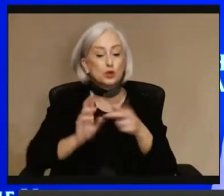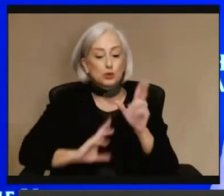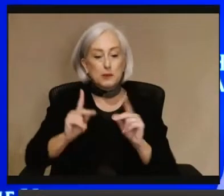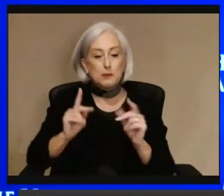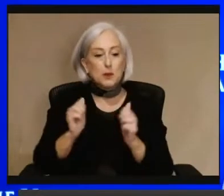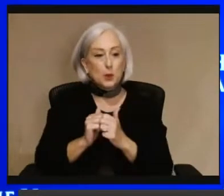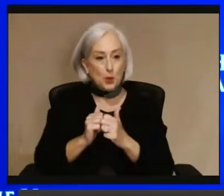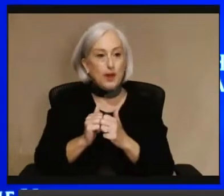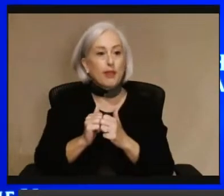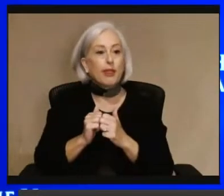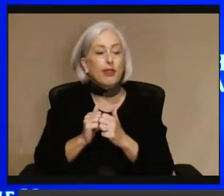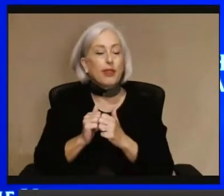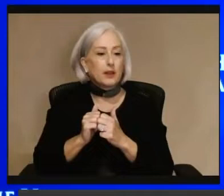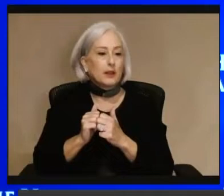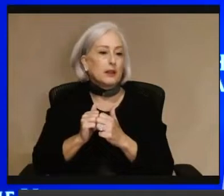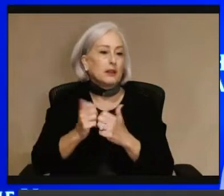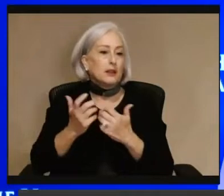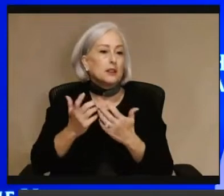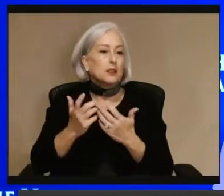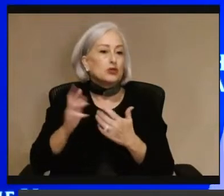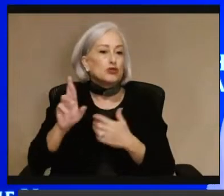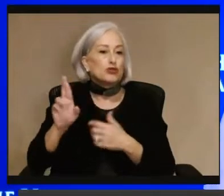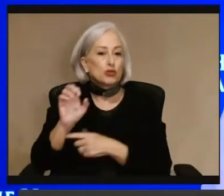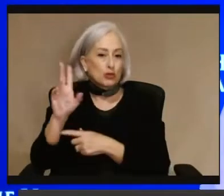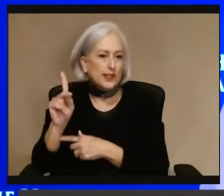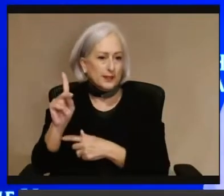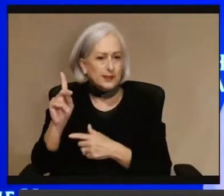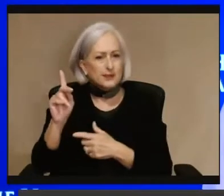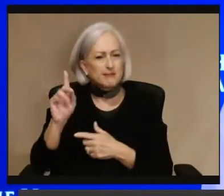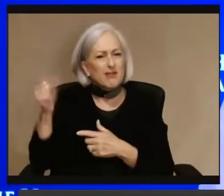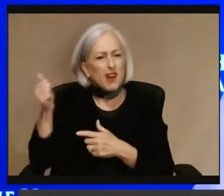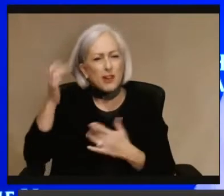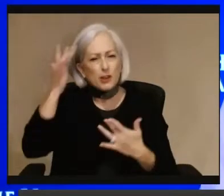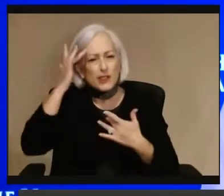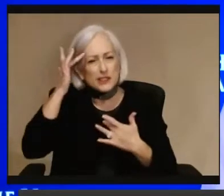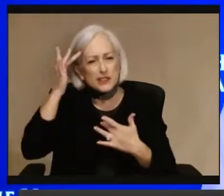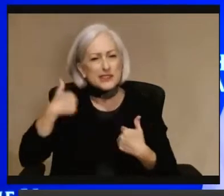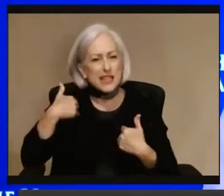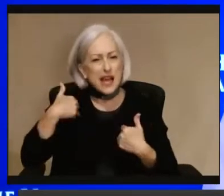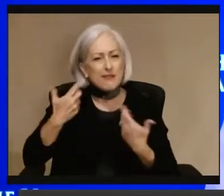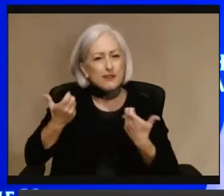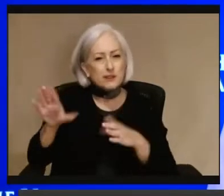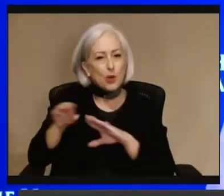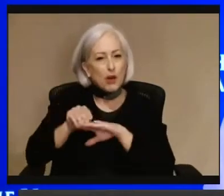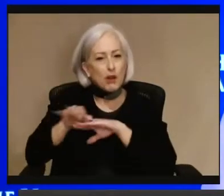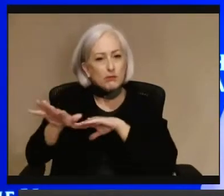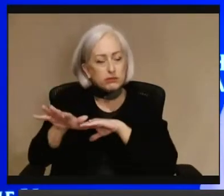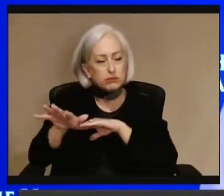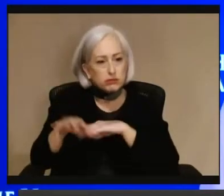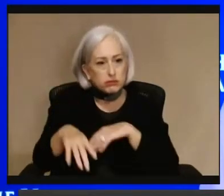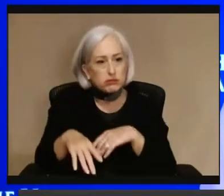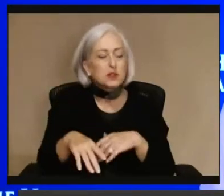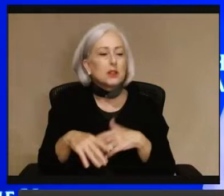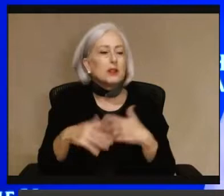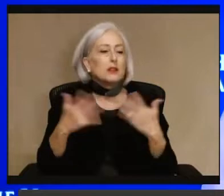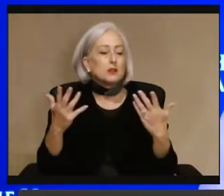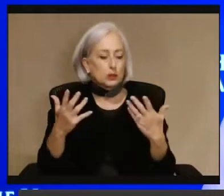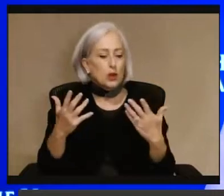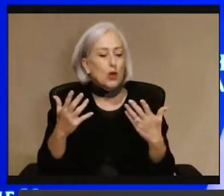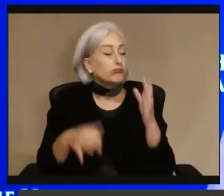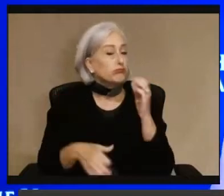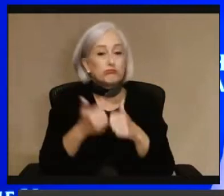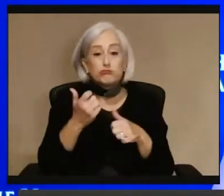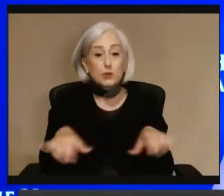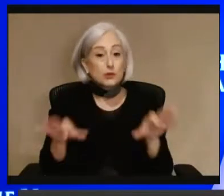people in the household or around them. Overall, again, the best thing to do is continue to vaccinate your child. We know that children